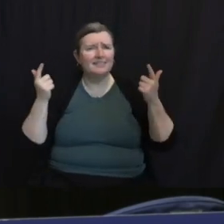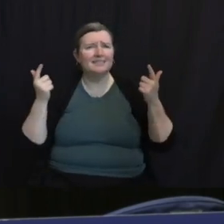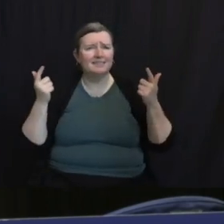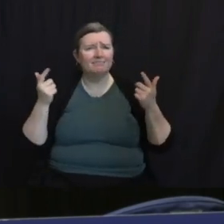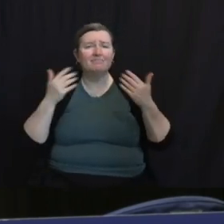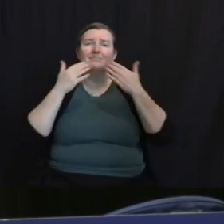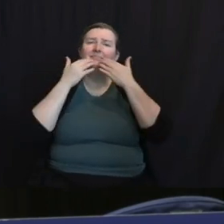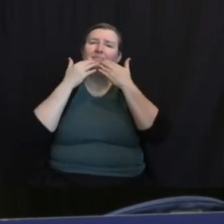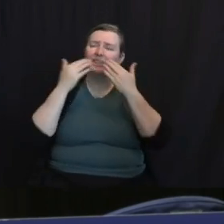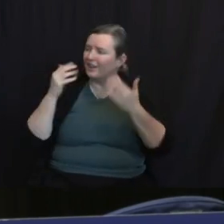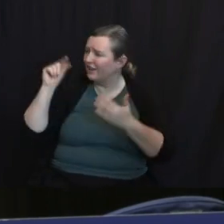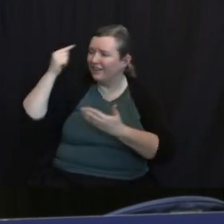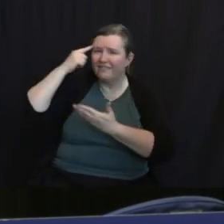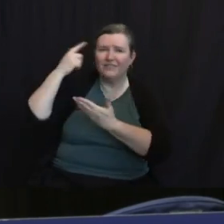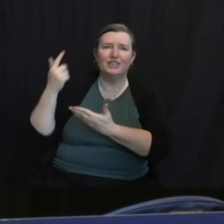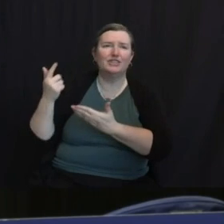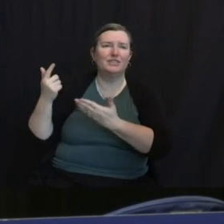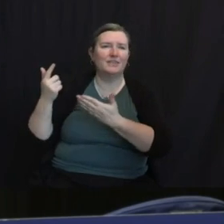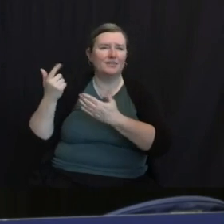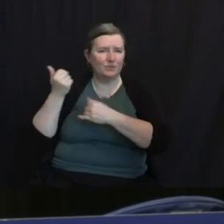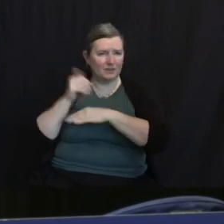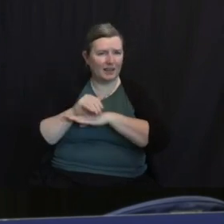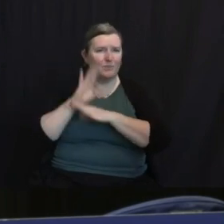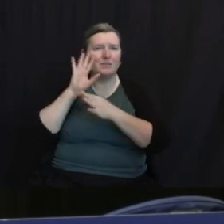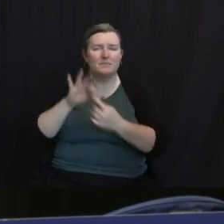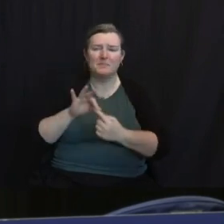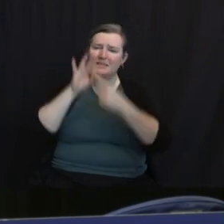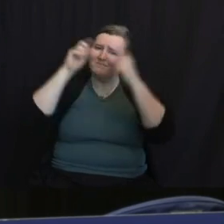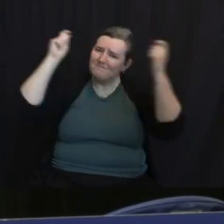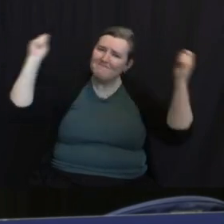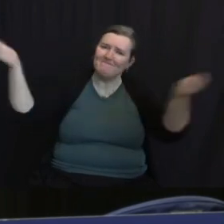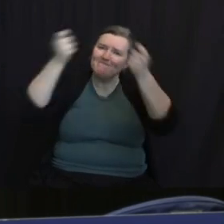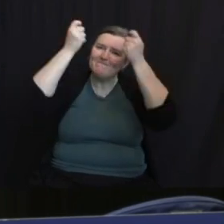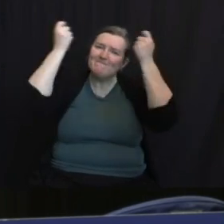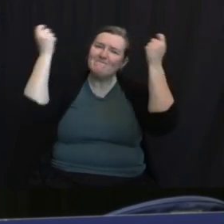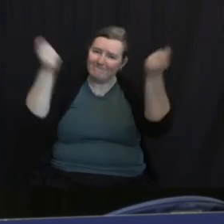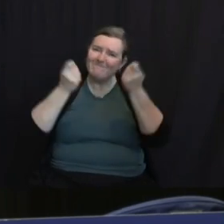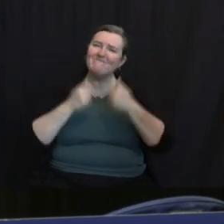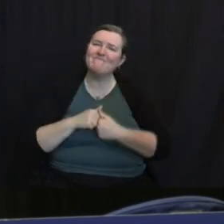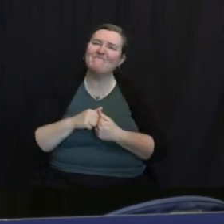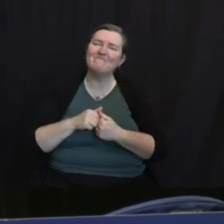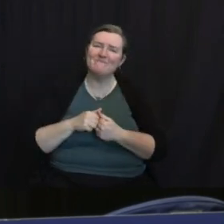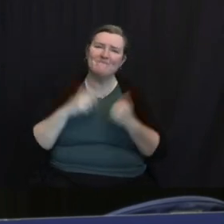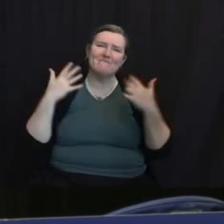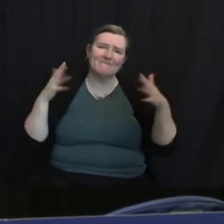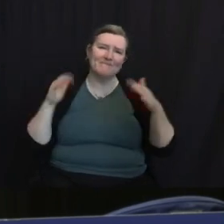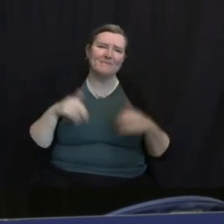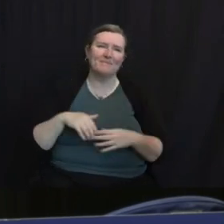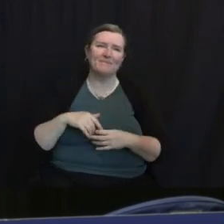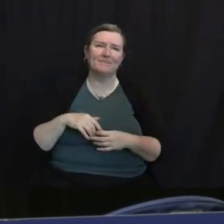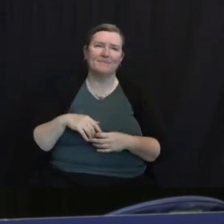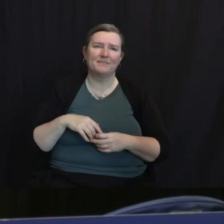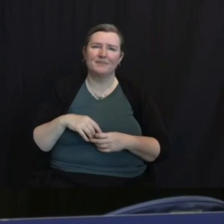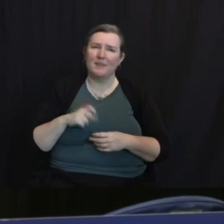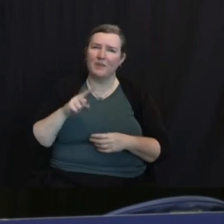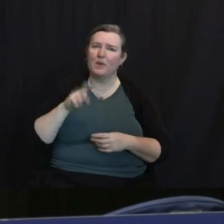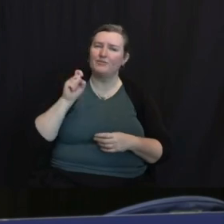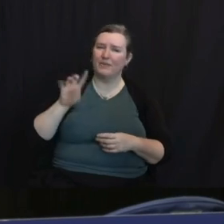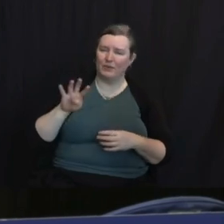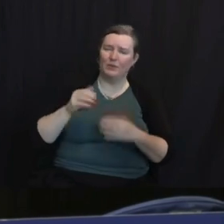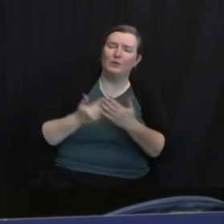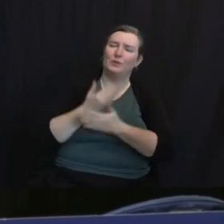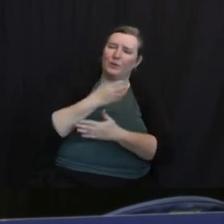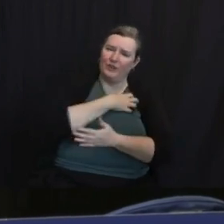And tonight will be a special celebration as we join, as 144 new troopers join our ranks. Thanks,